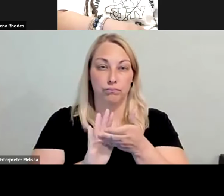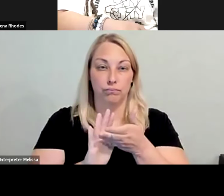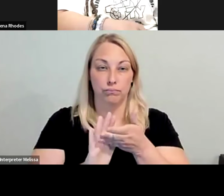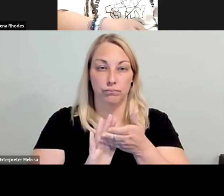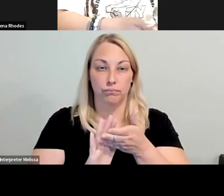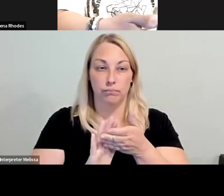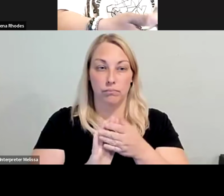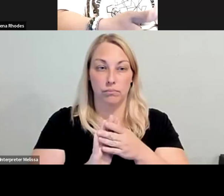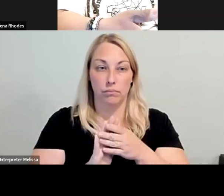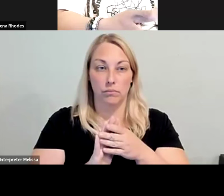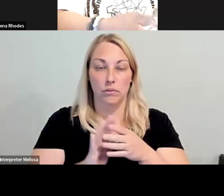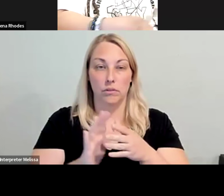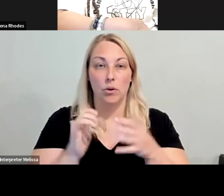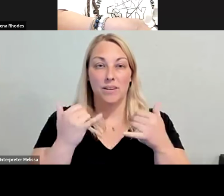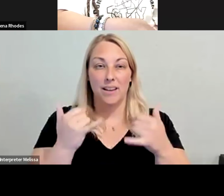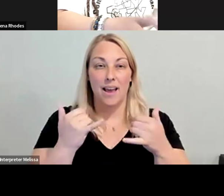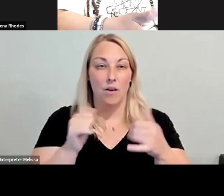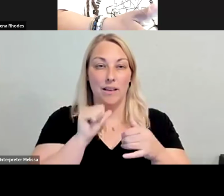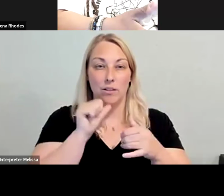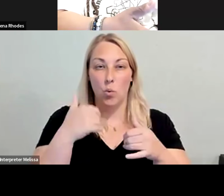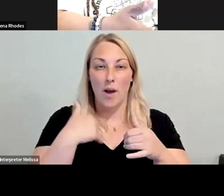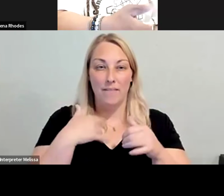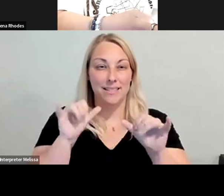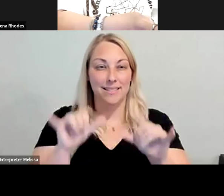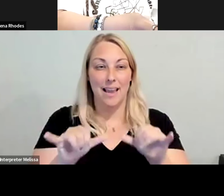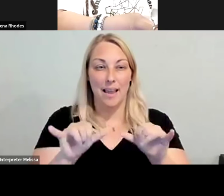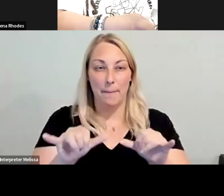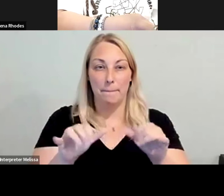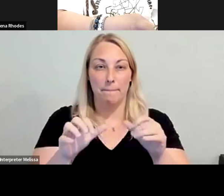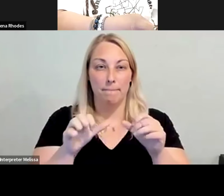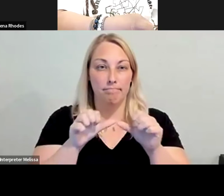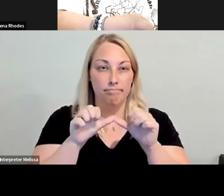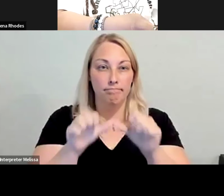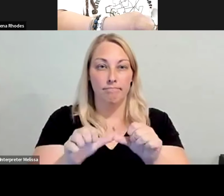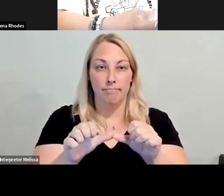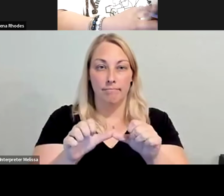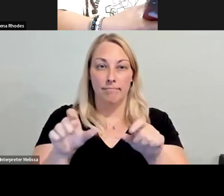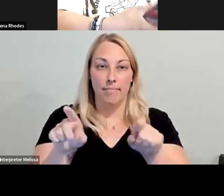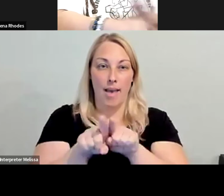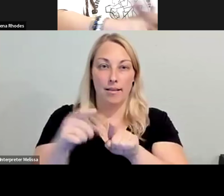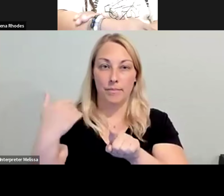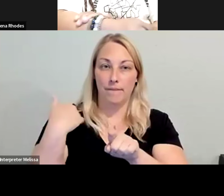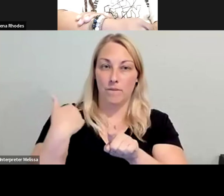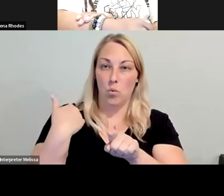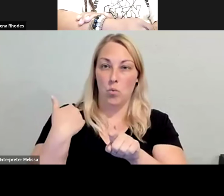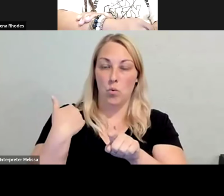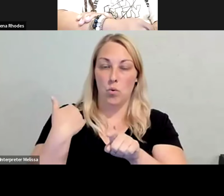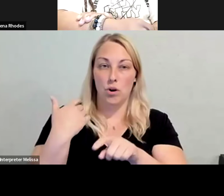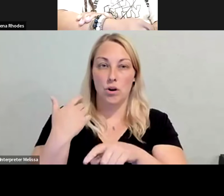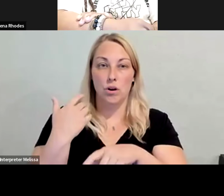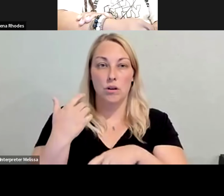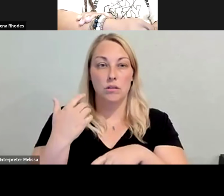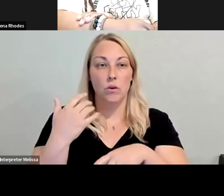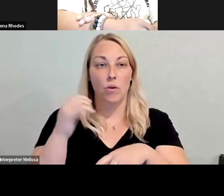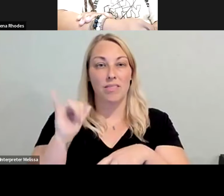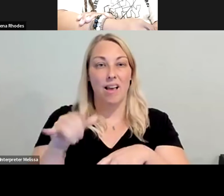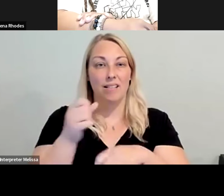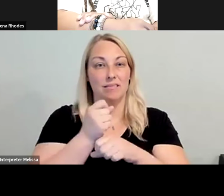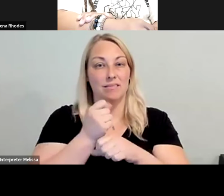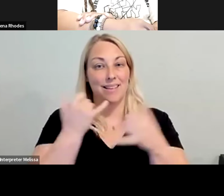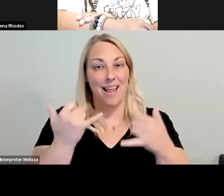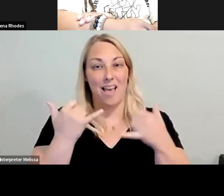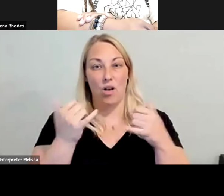were. So this is affecting, as you can imagine, safety issues, both traffic accidents of